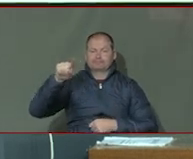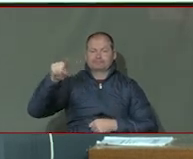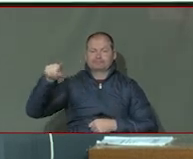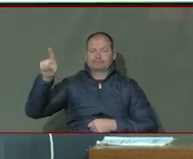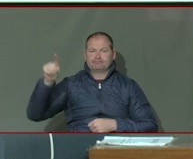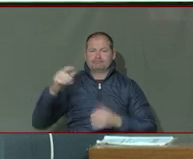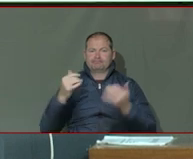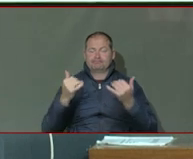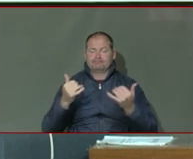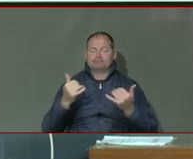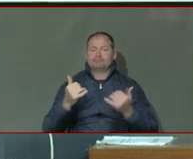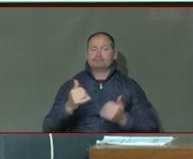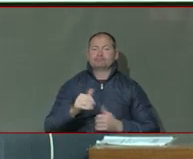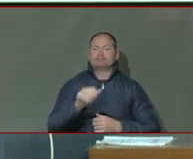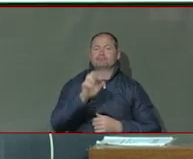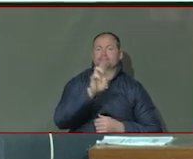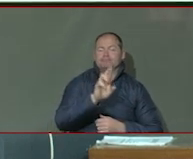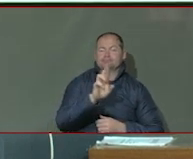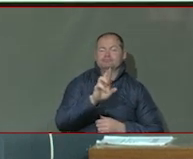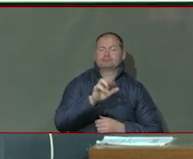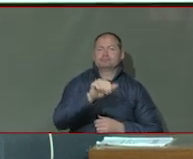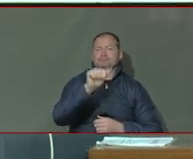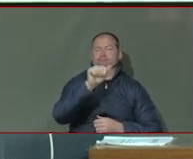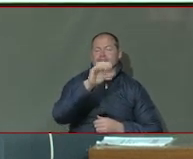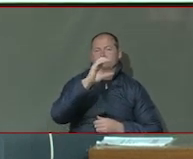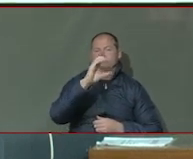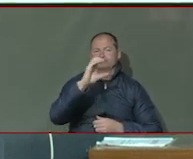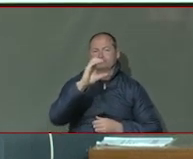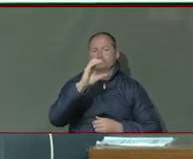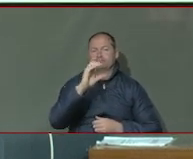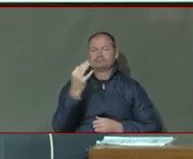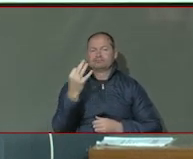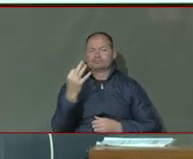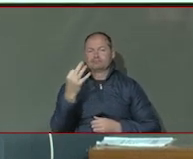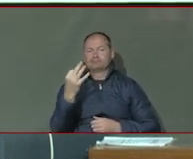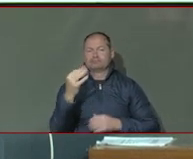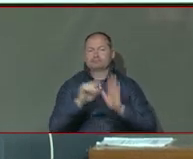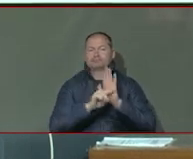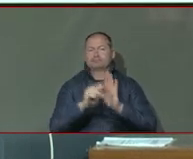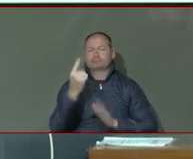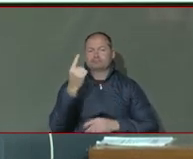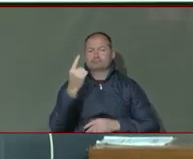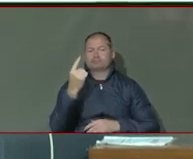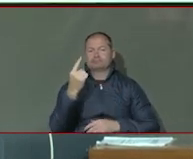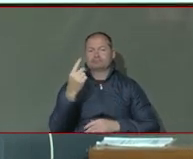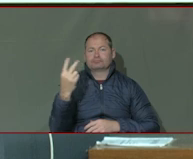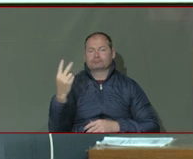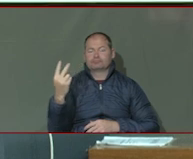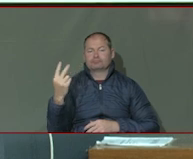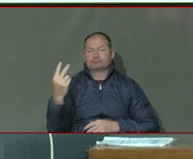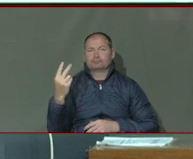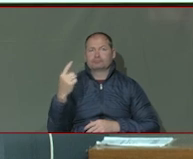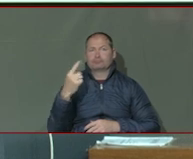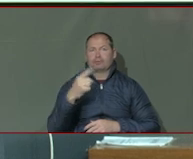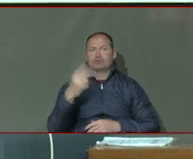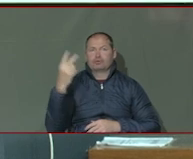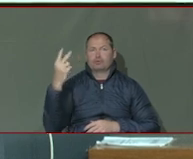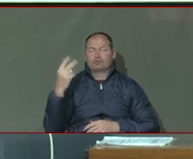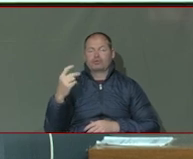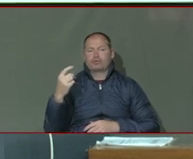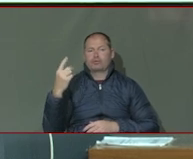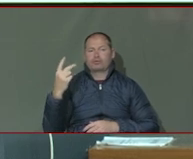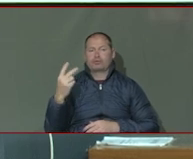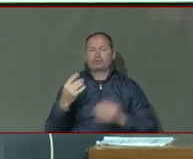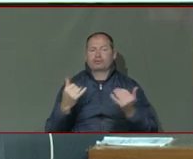of AC. The gradient of AC is 3 minus 2 over 2 minus 3. So it's